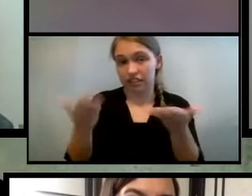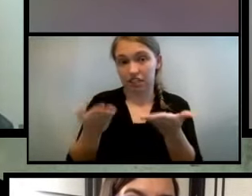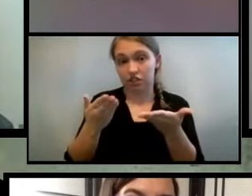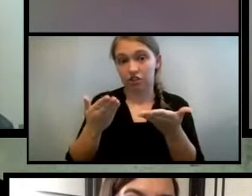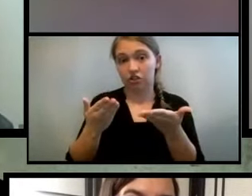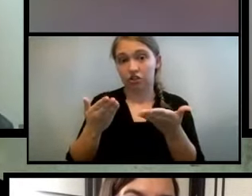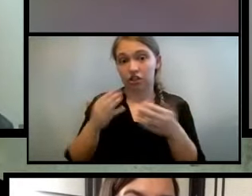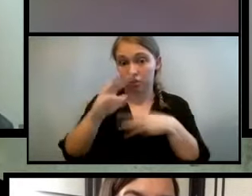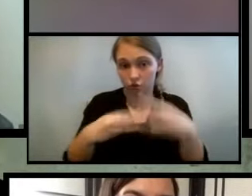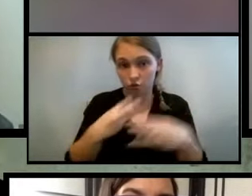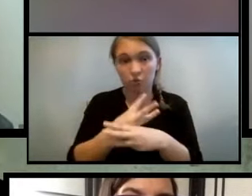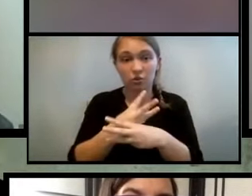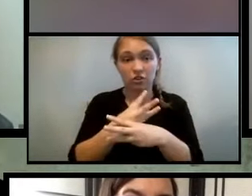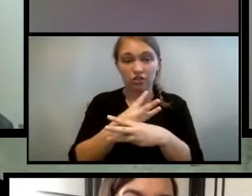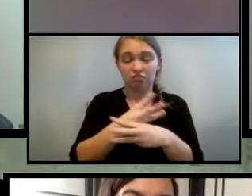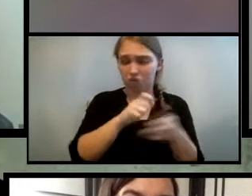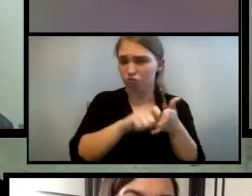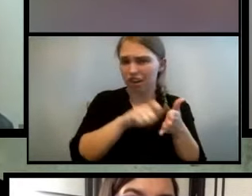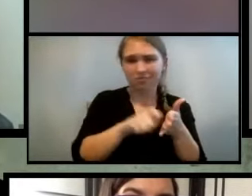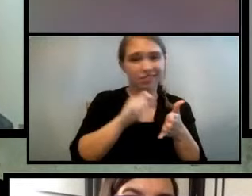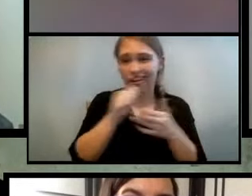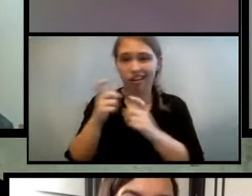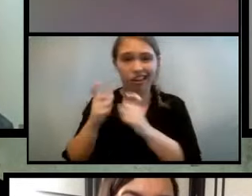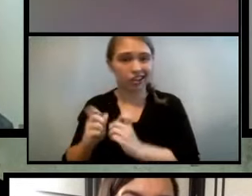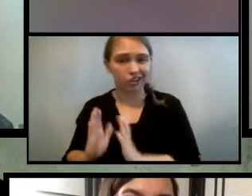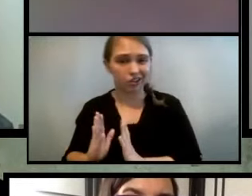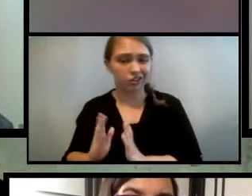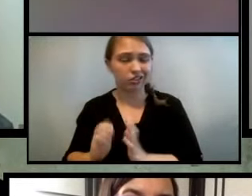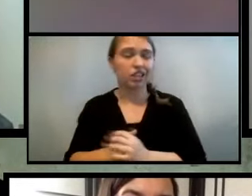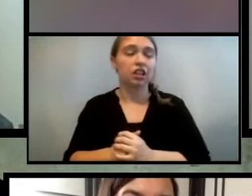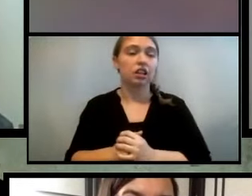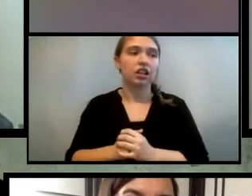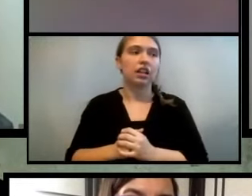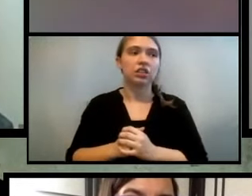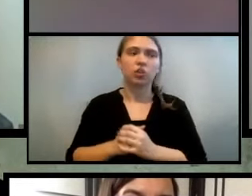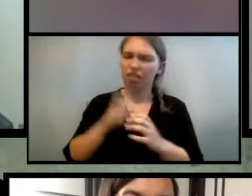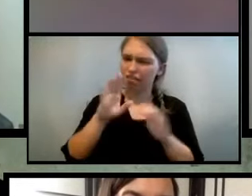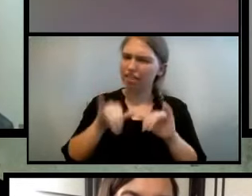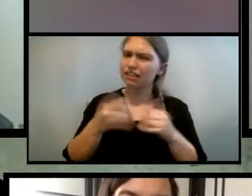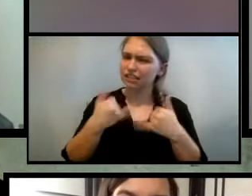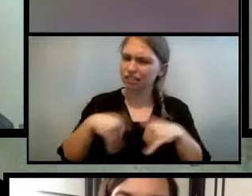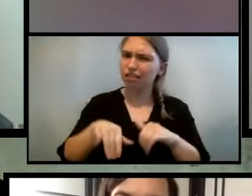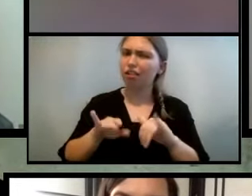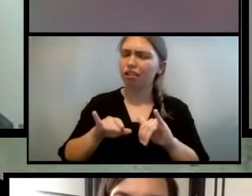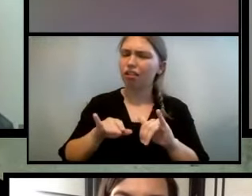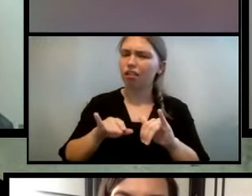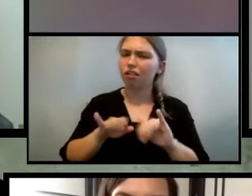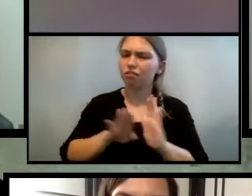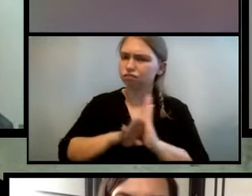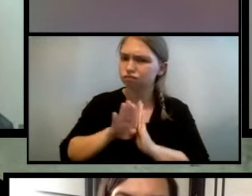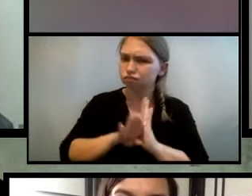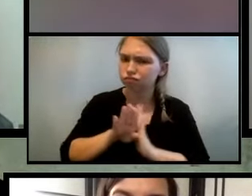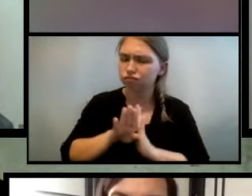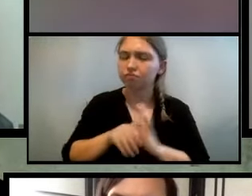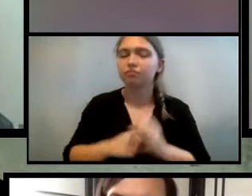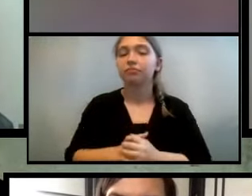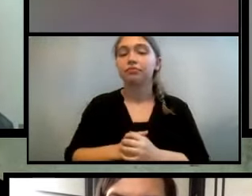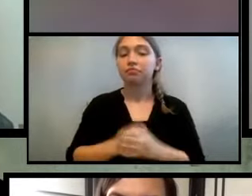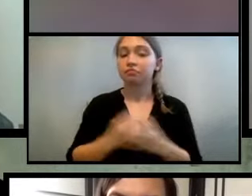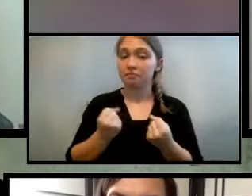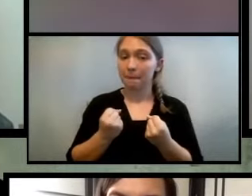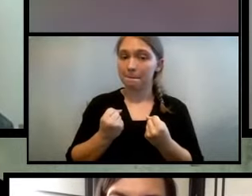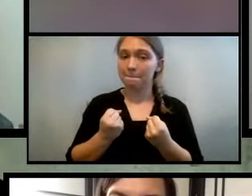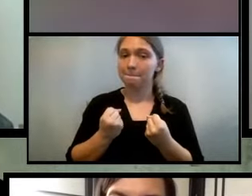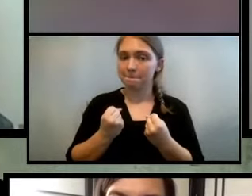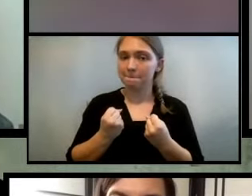necessarily editors, and that's something that we're still developing. And part of what happened when a bunch of us got together